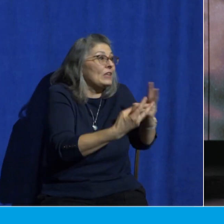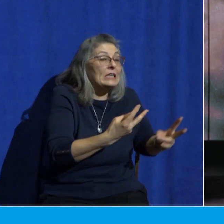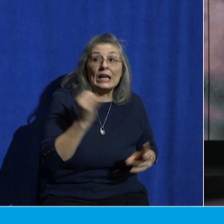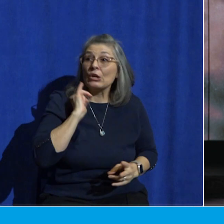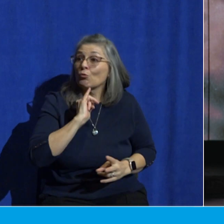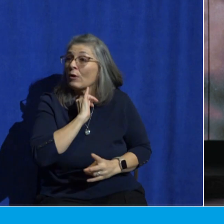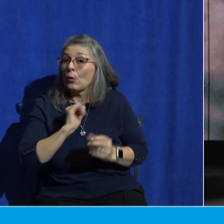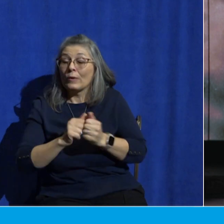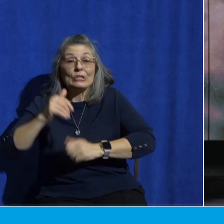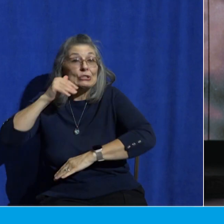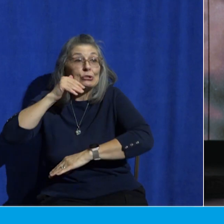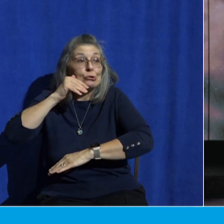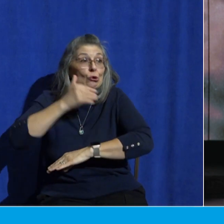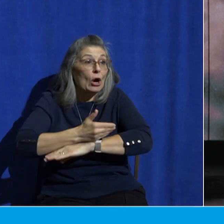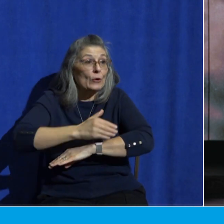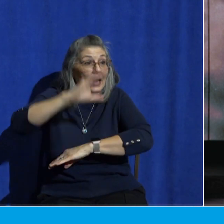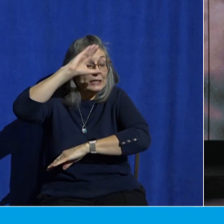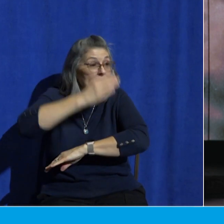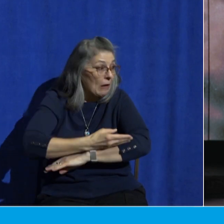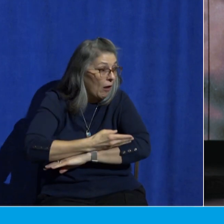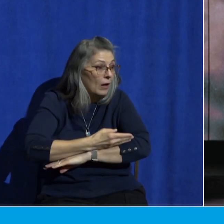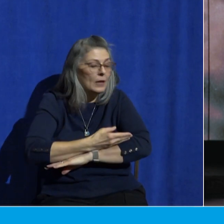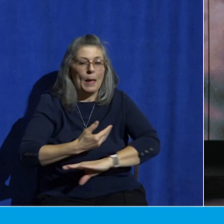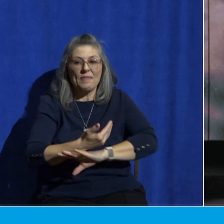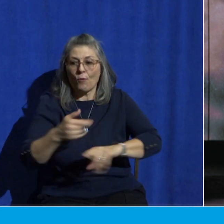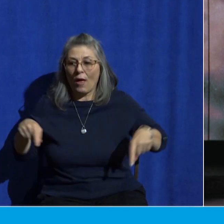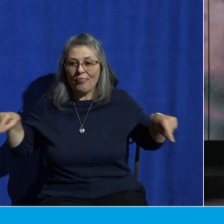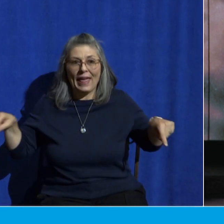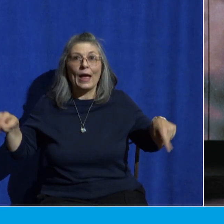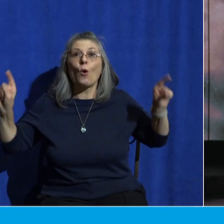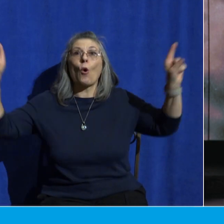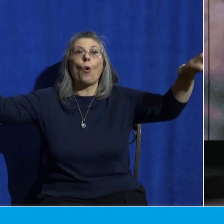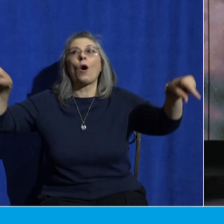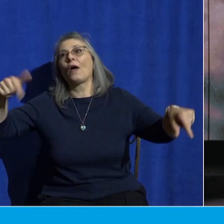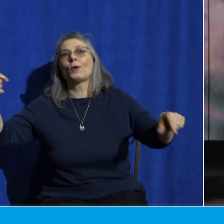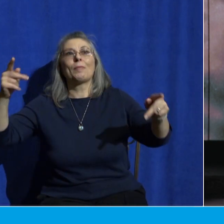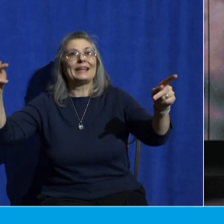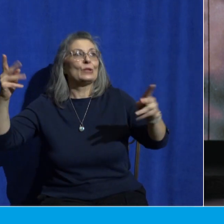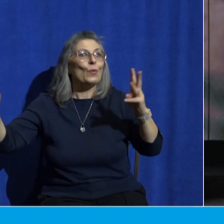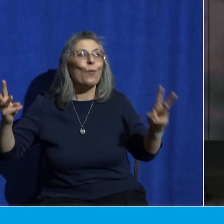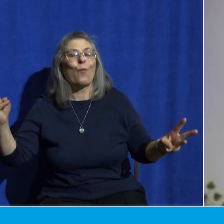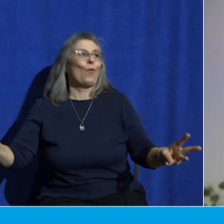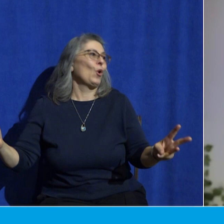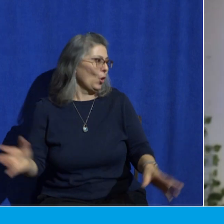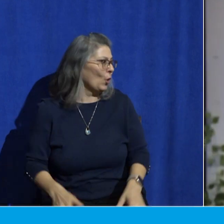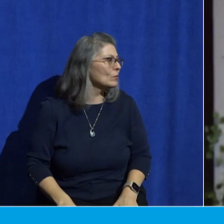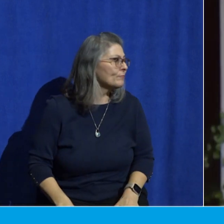and daughter before he was about to send them out on their own. So watch this with me.